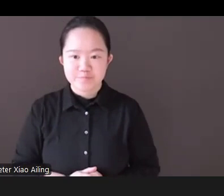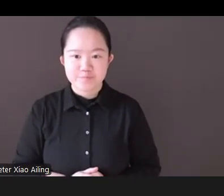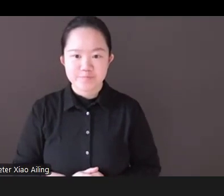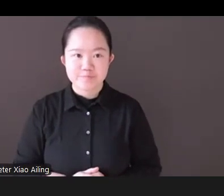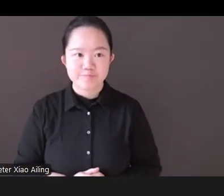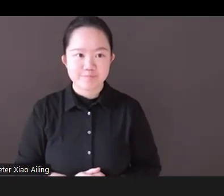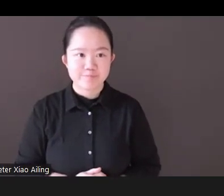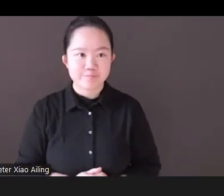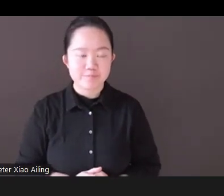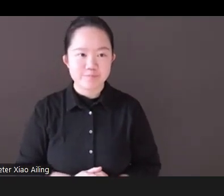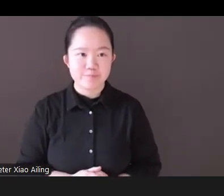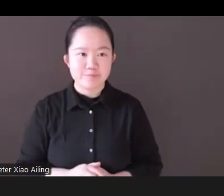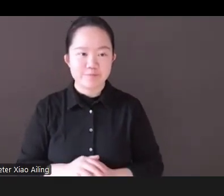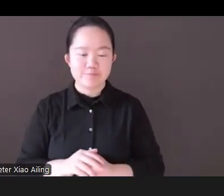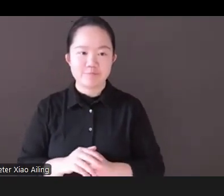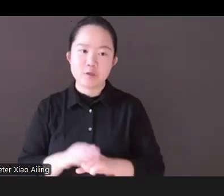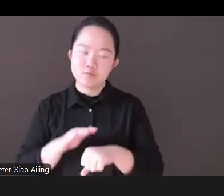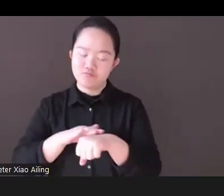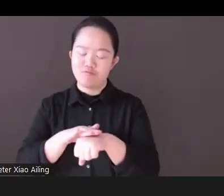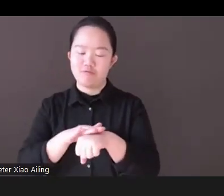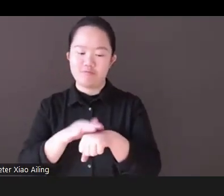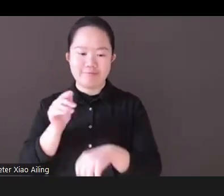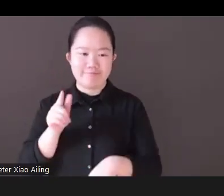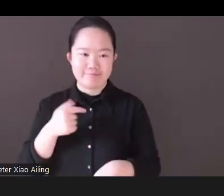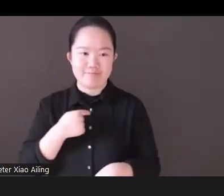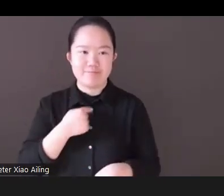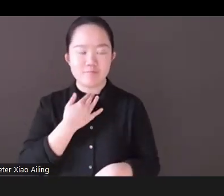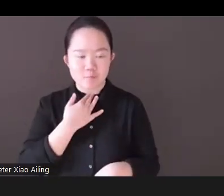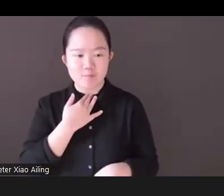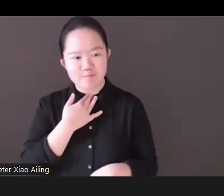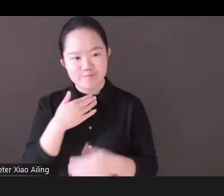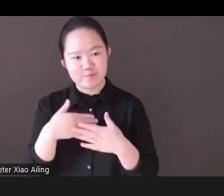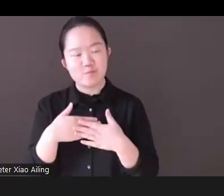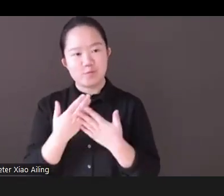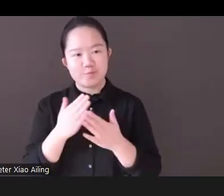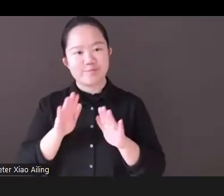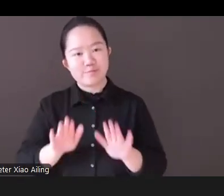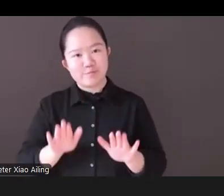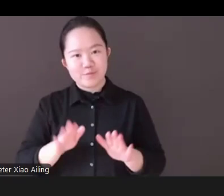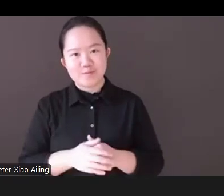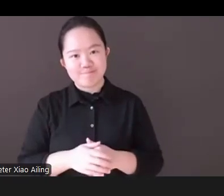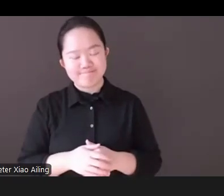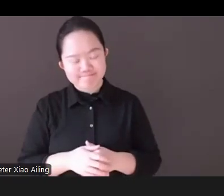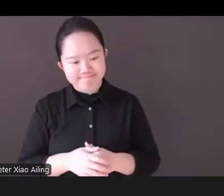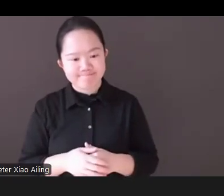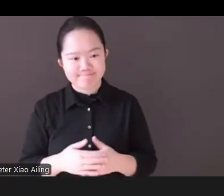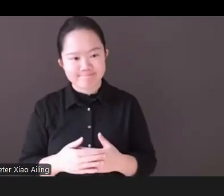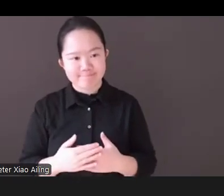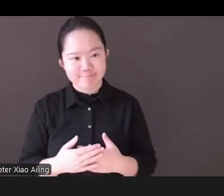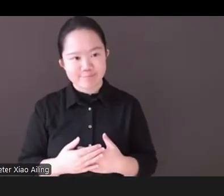This doesn't start well if I'm doing this already in the morning. Sorry. So if we move